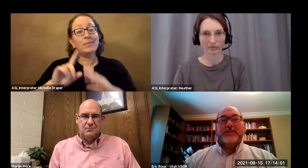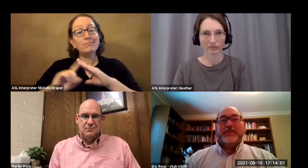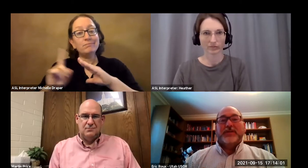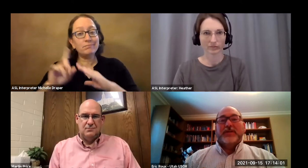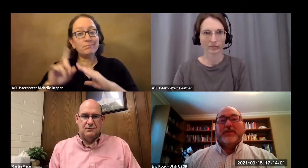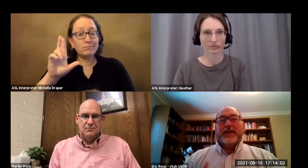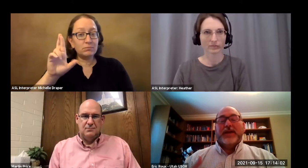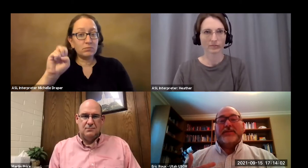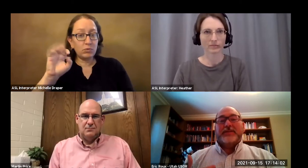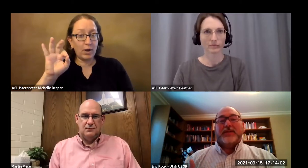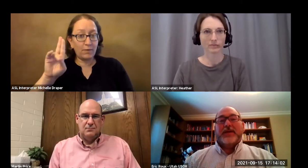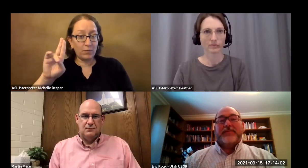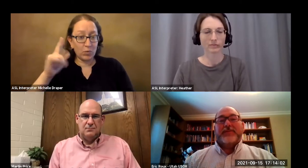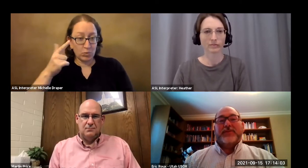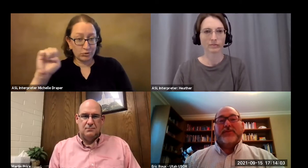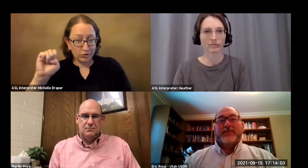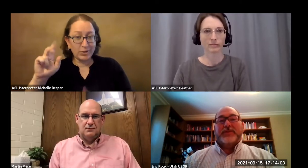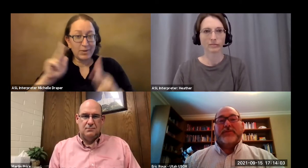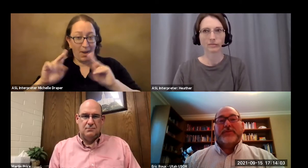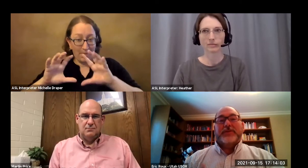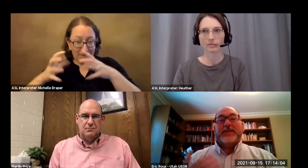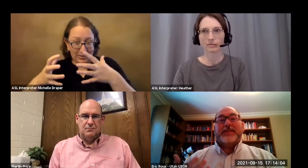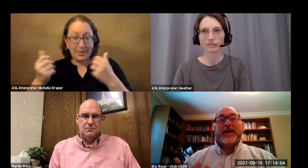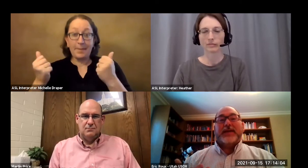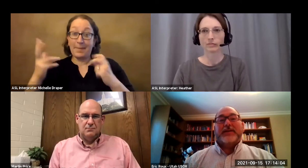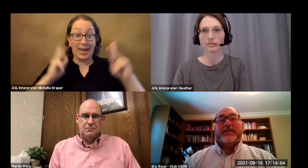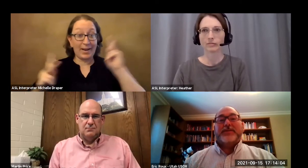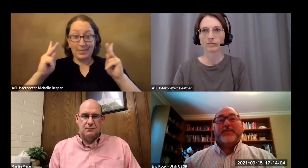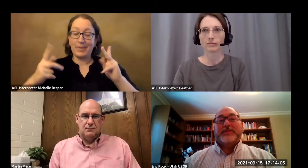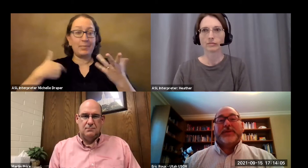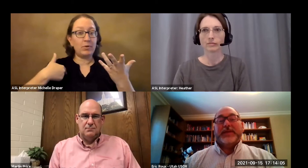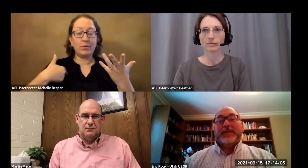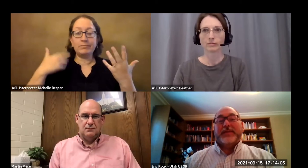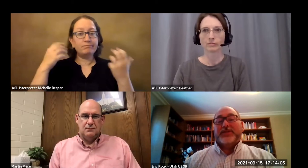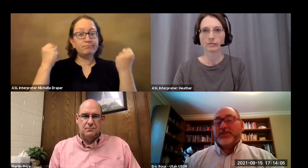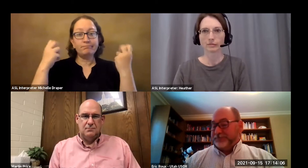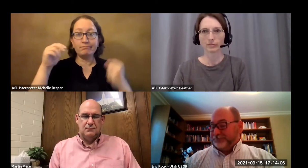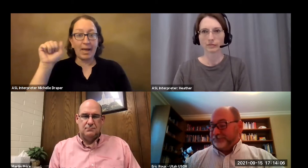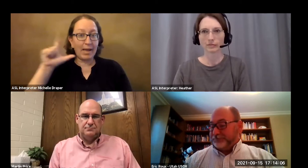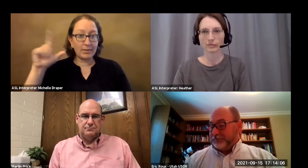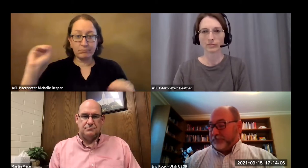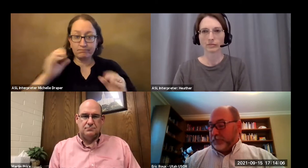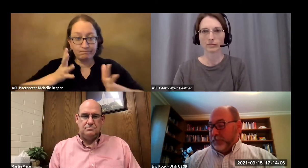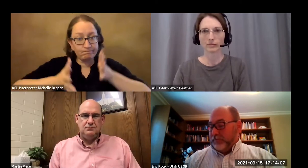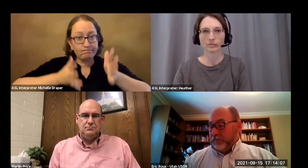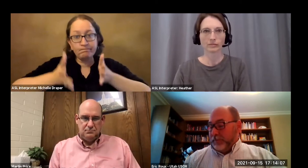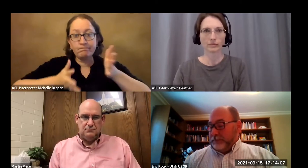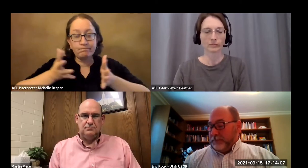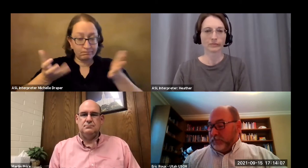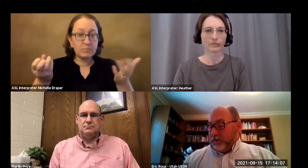population that has a lot of individuals who do not sign and also don't speak English.